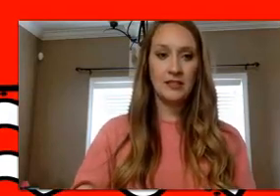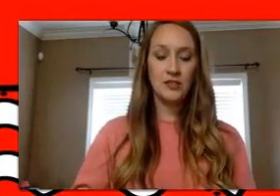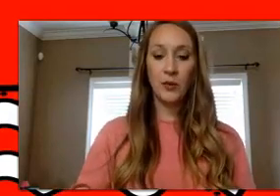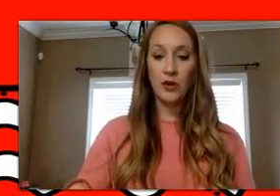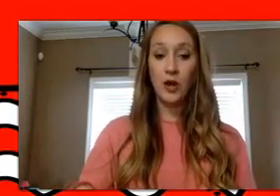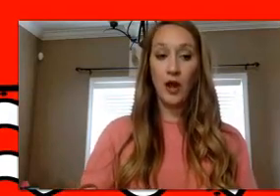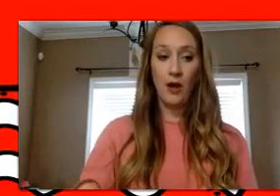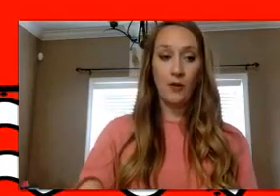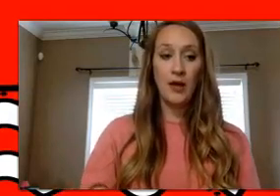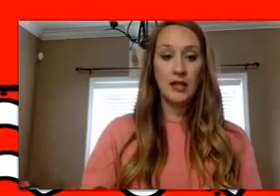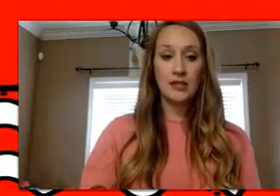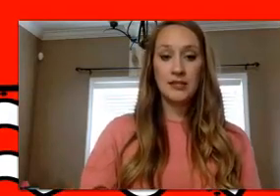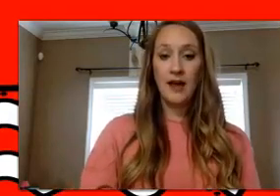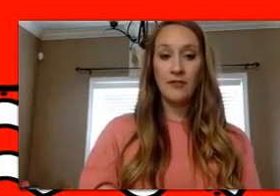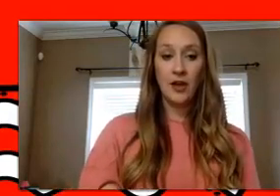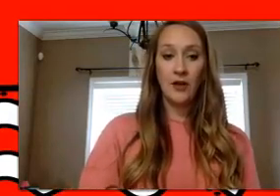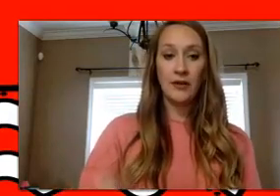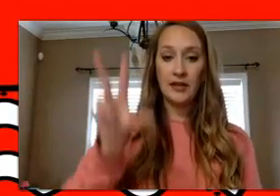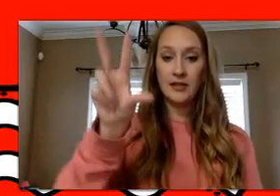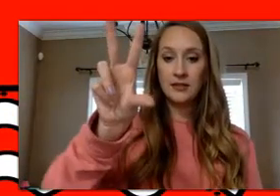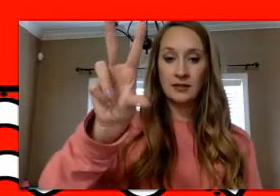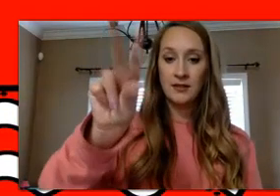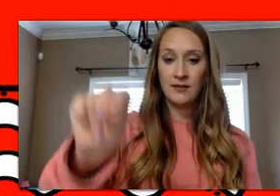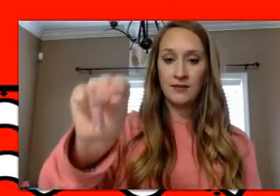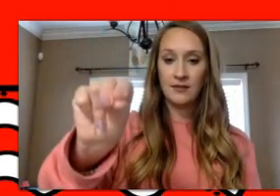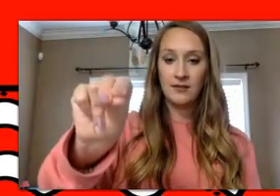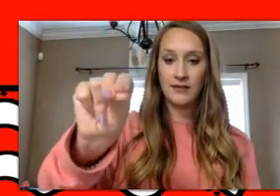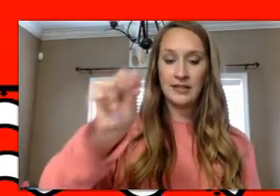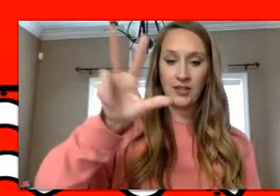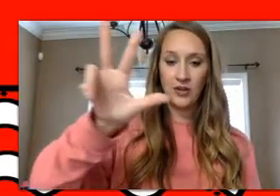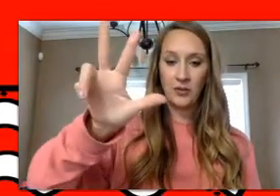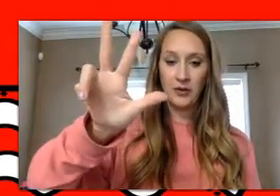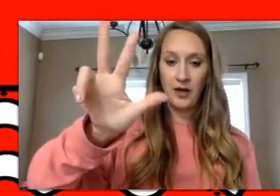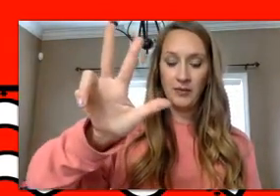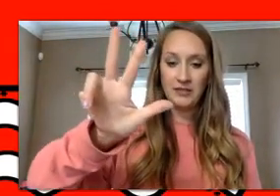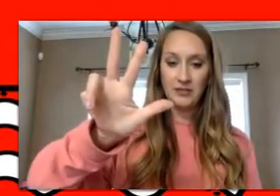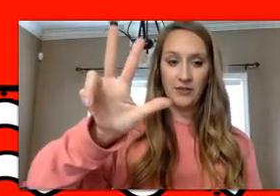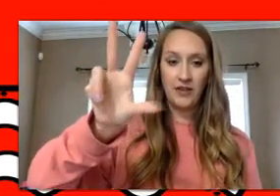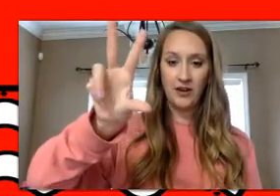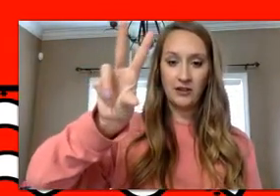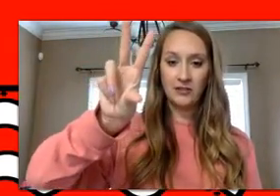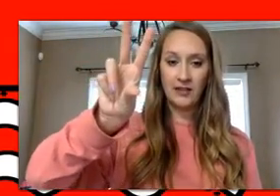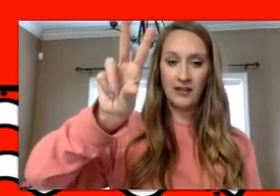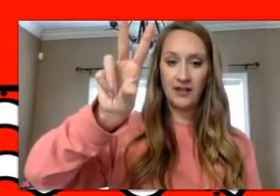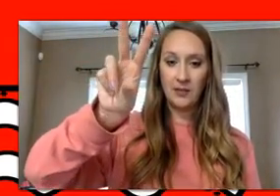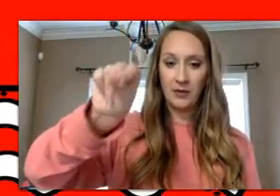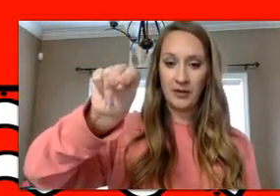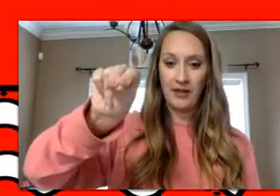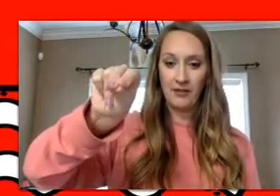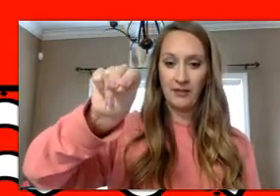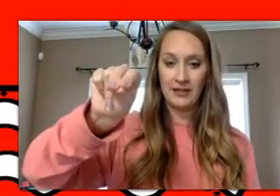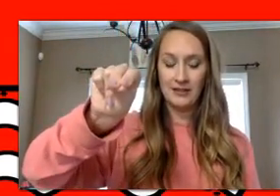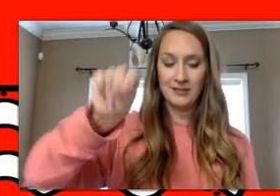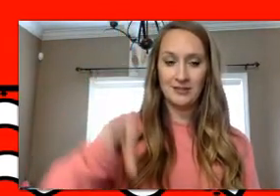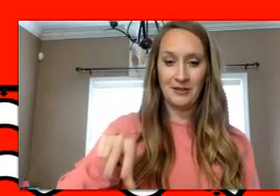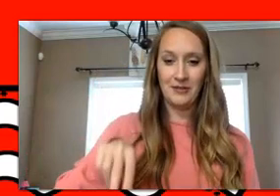And this is the word no. The sign for no is, okay, so you're going to put up these three fingers and then put them together